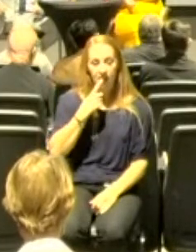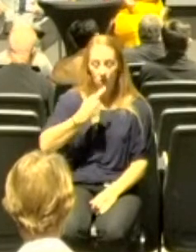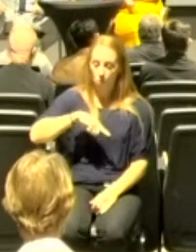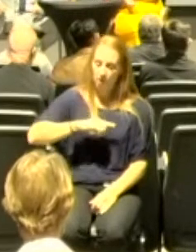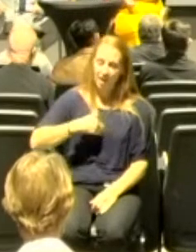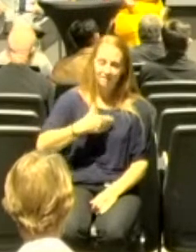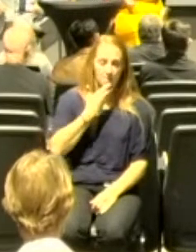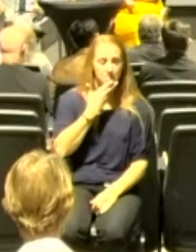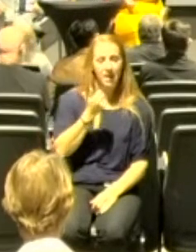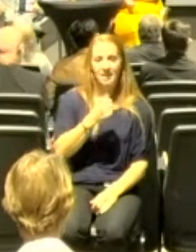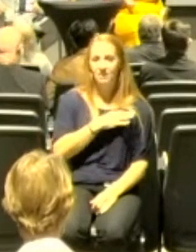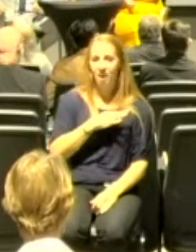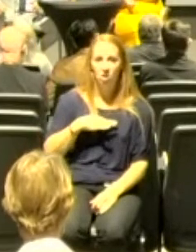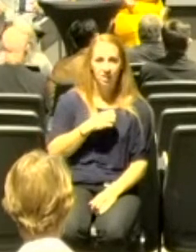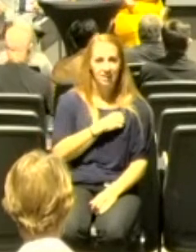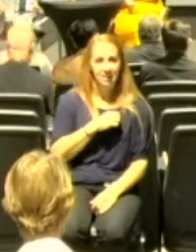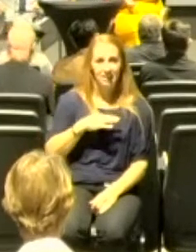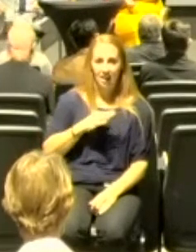in the country.